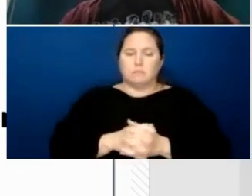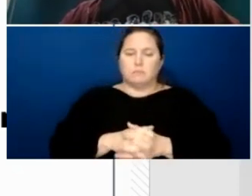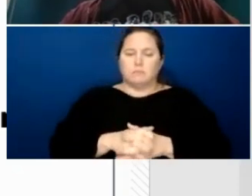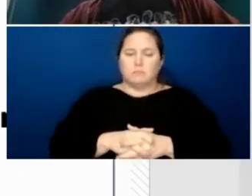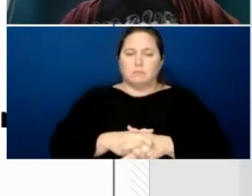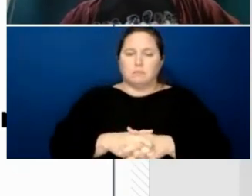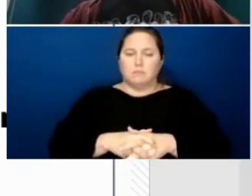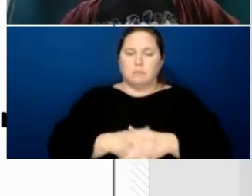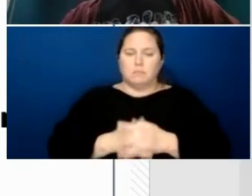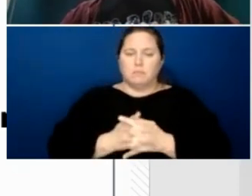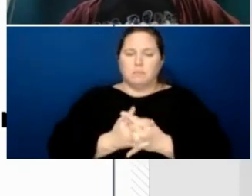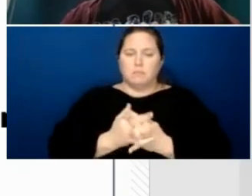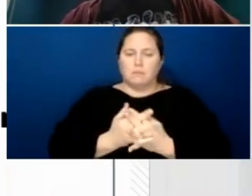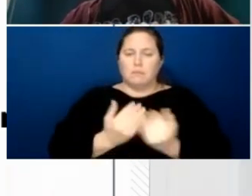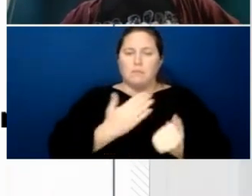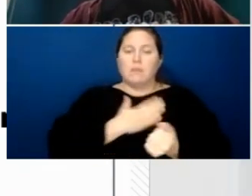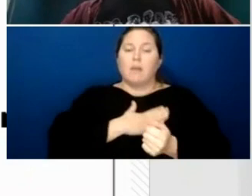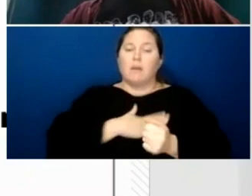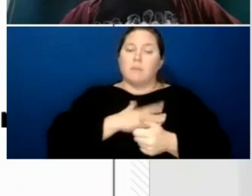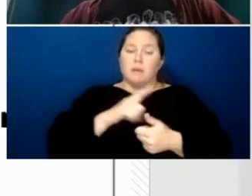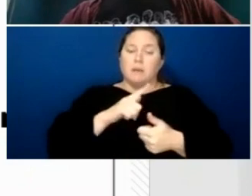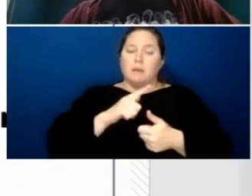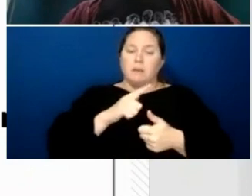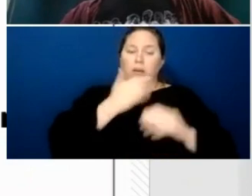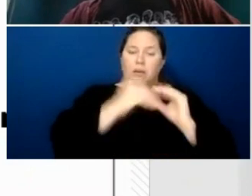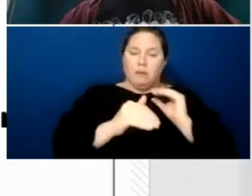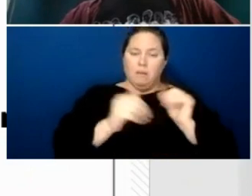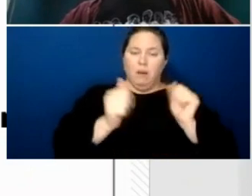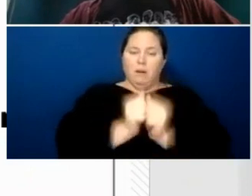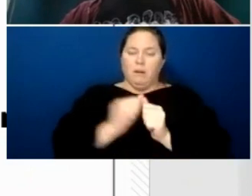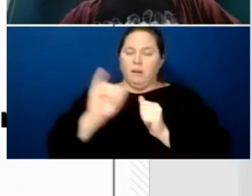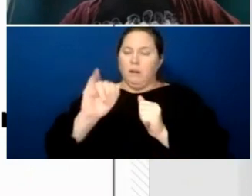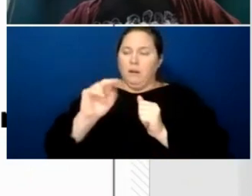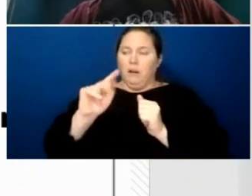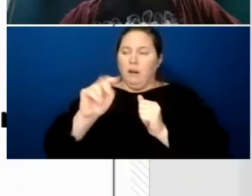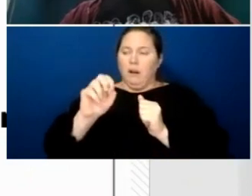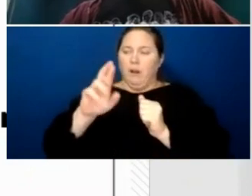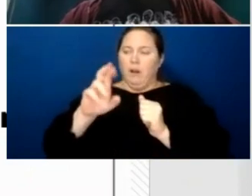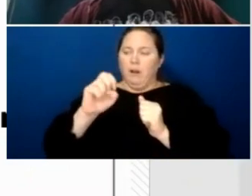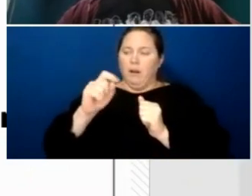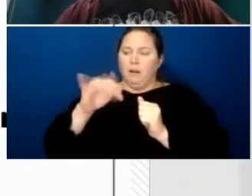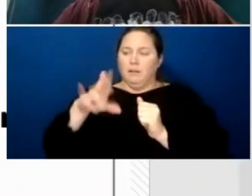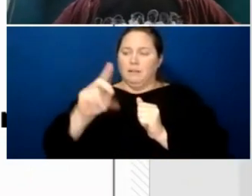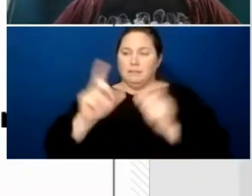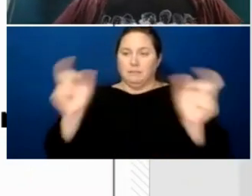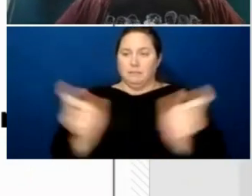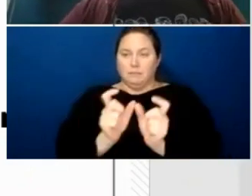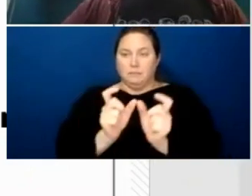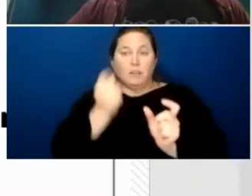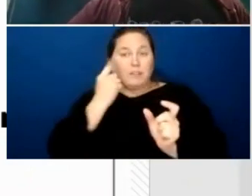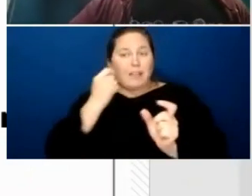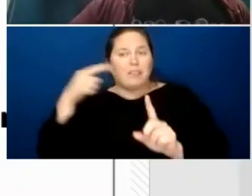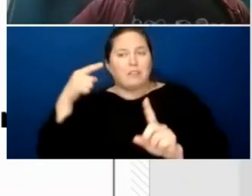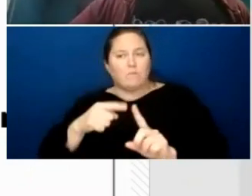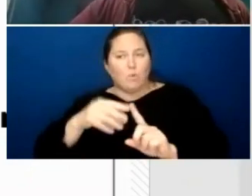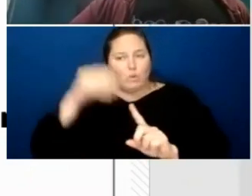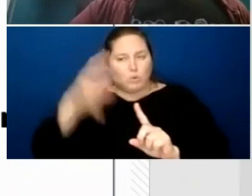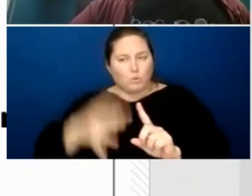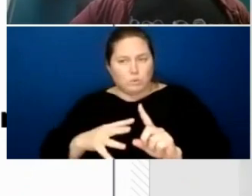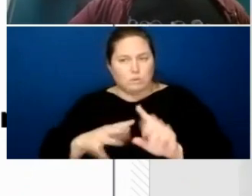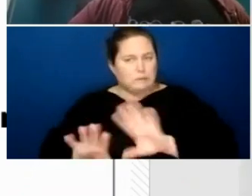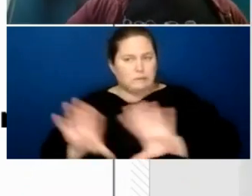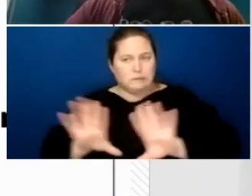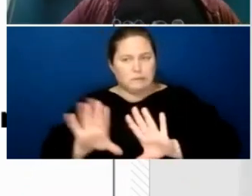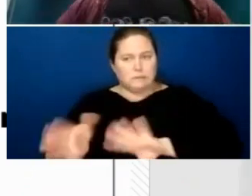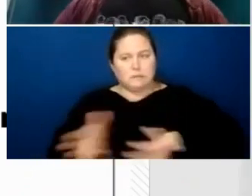your interested in your email address and we'll get that to you if you'd like. This is for the teachers, okay, not students. It'll get down to you through your